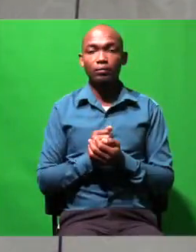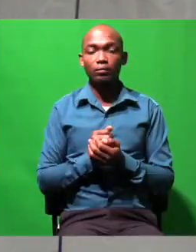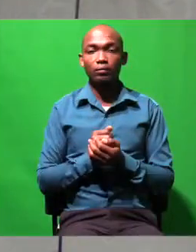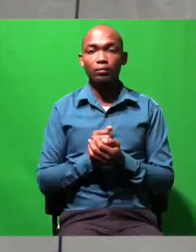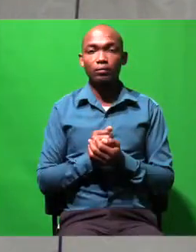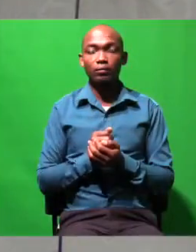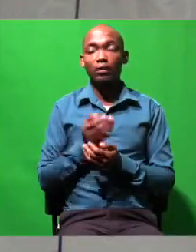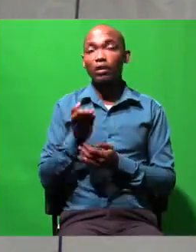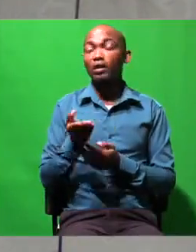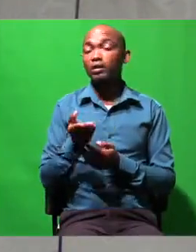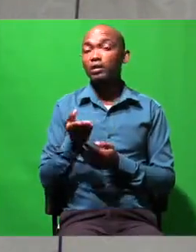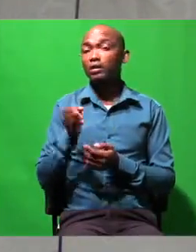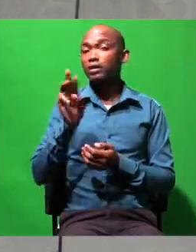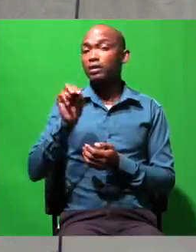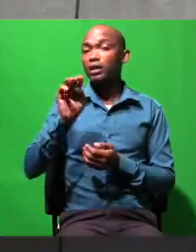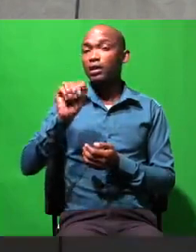matter.